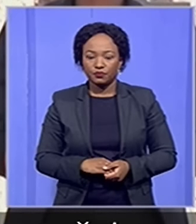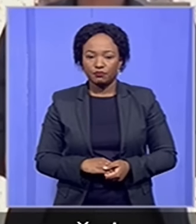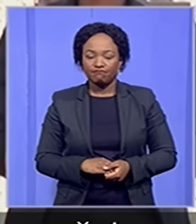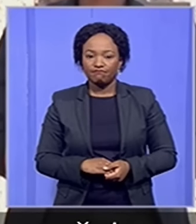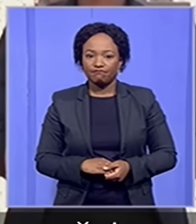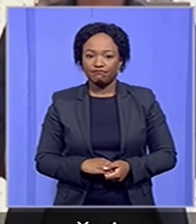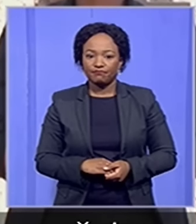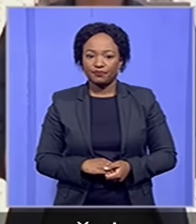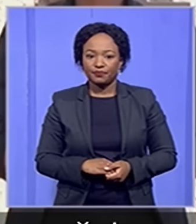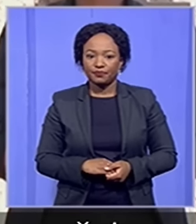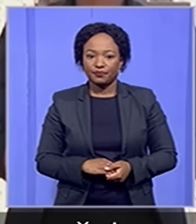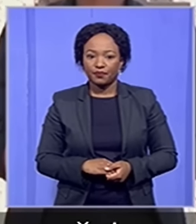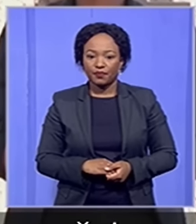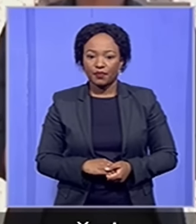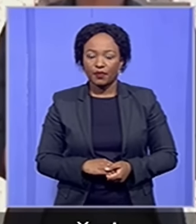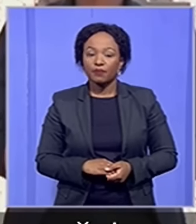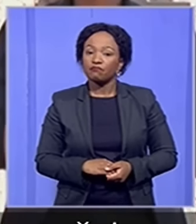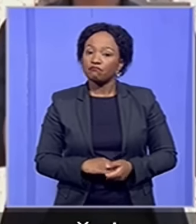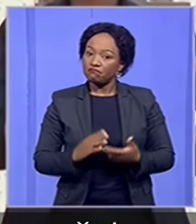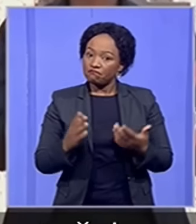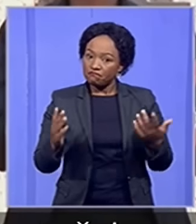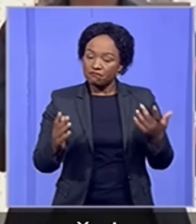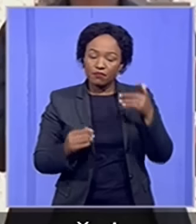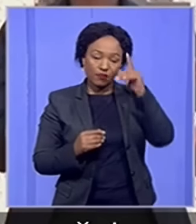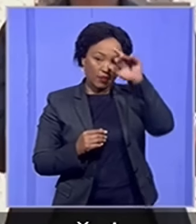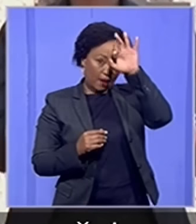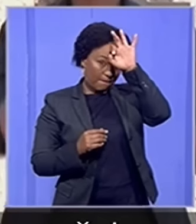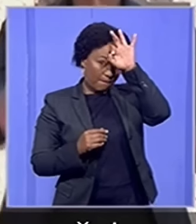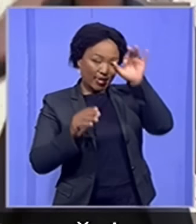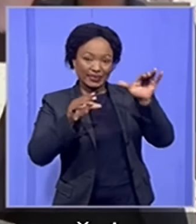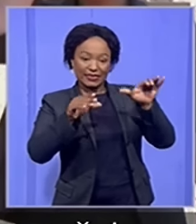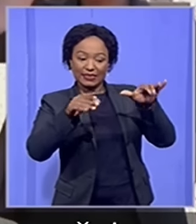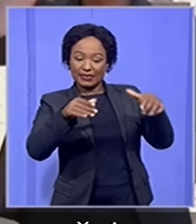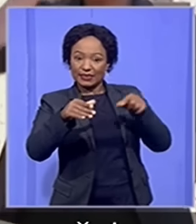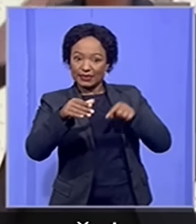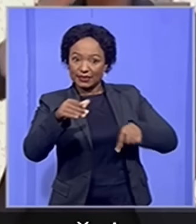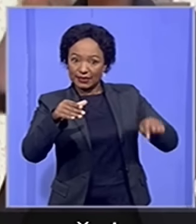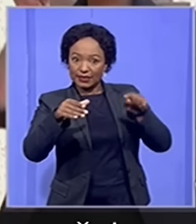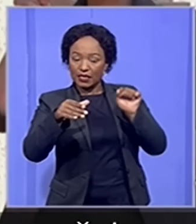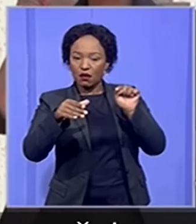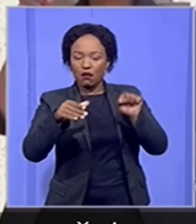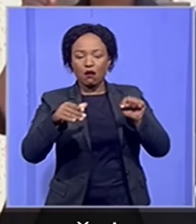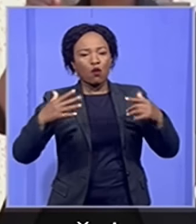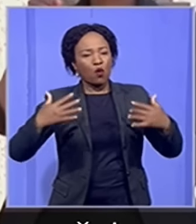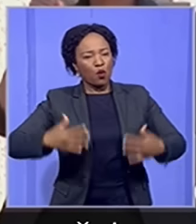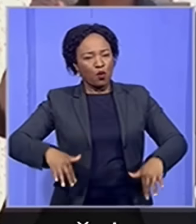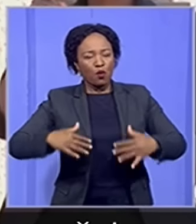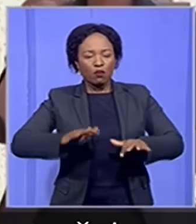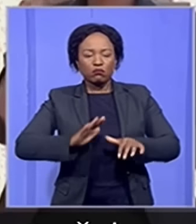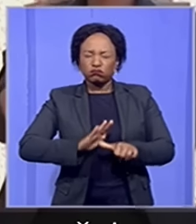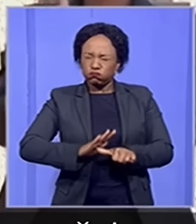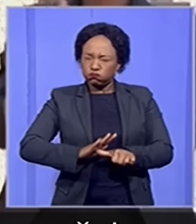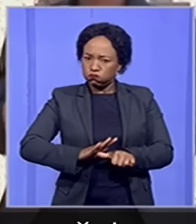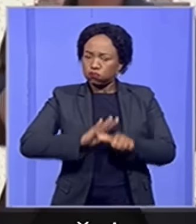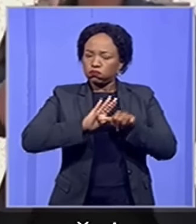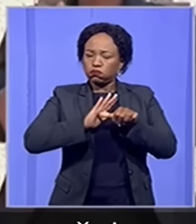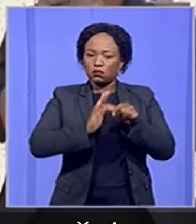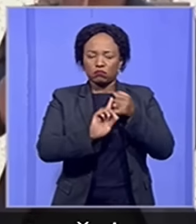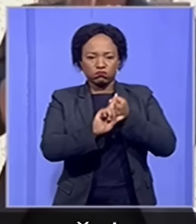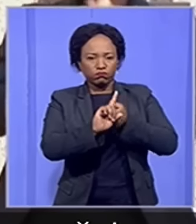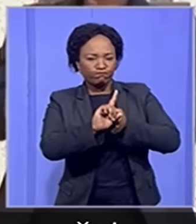Given that law enforcement officials serve as a crucial deterrent against